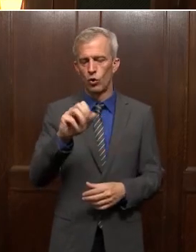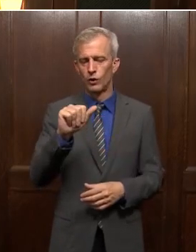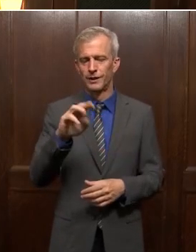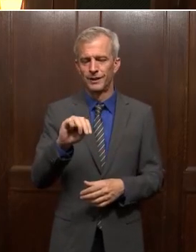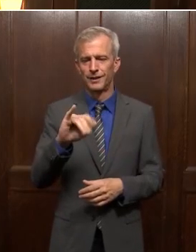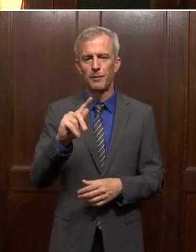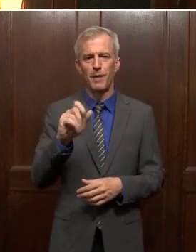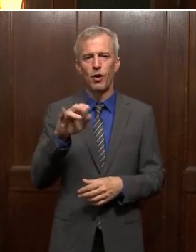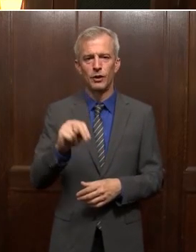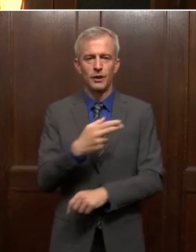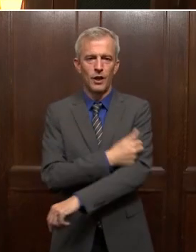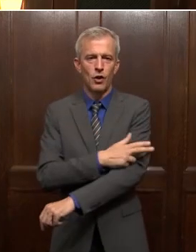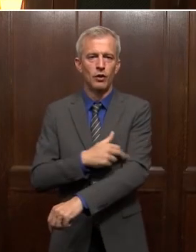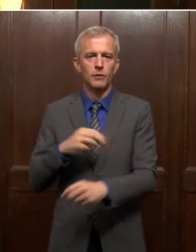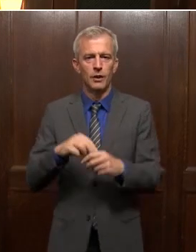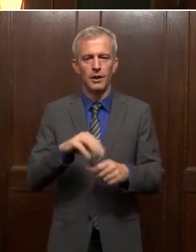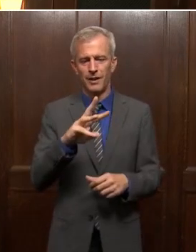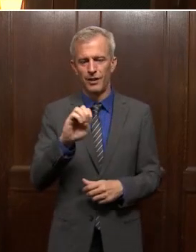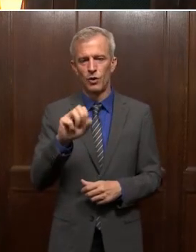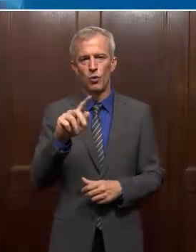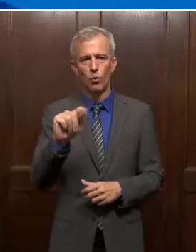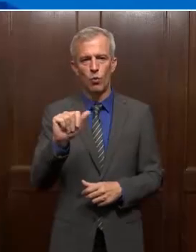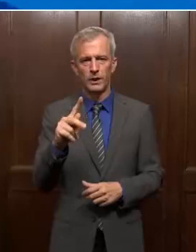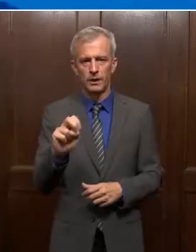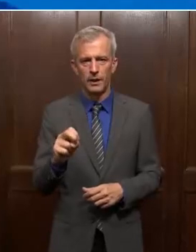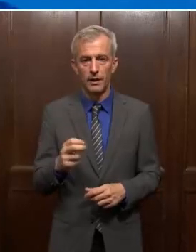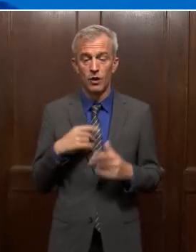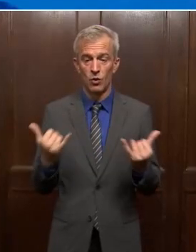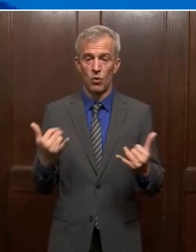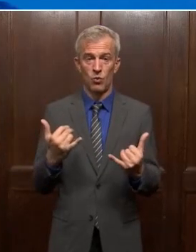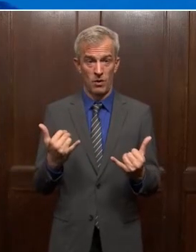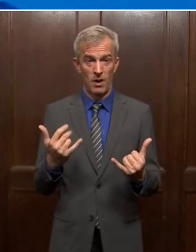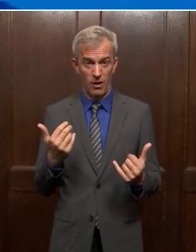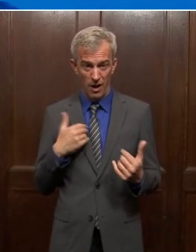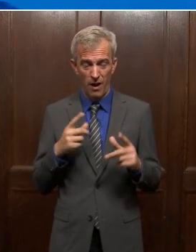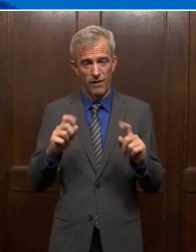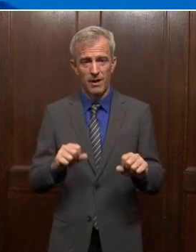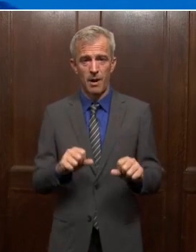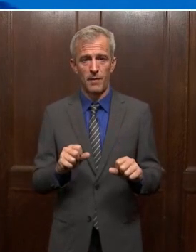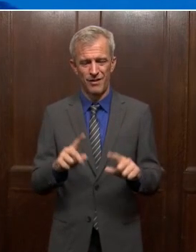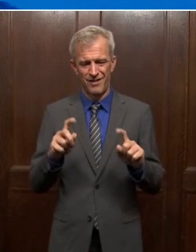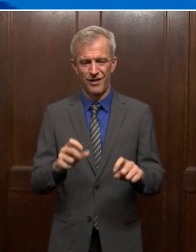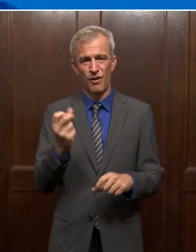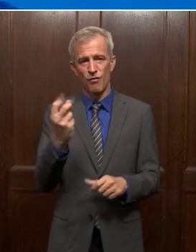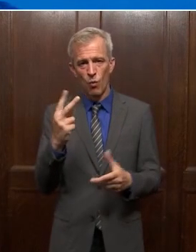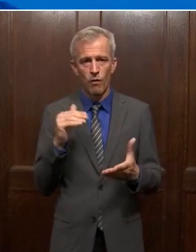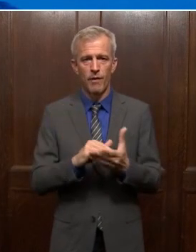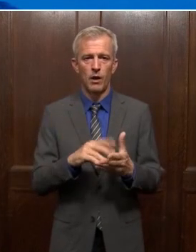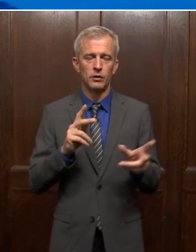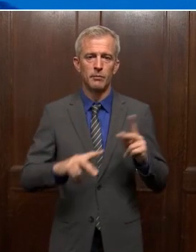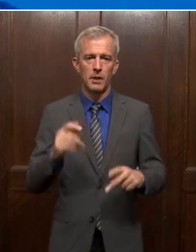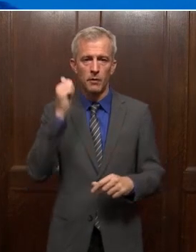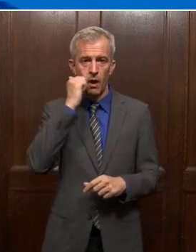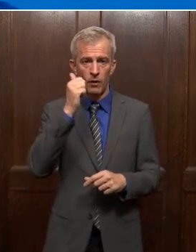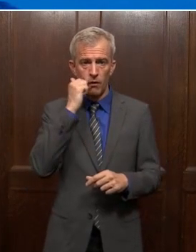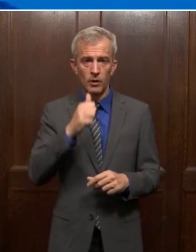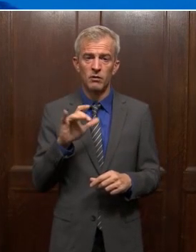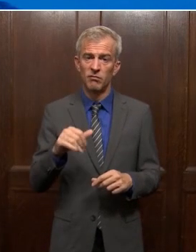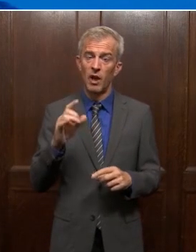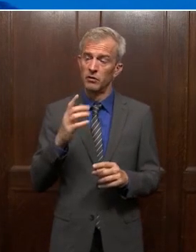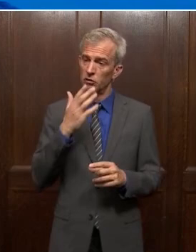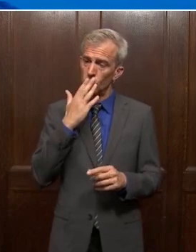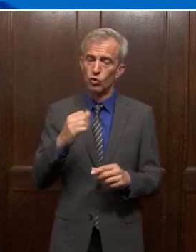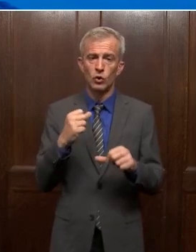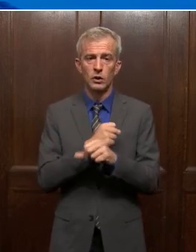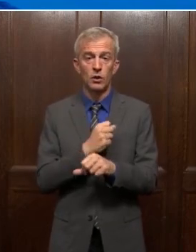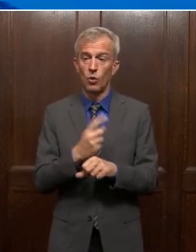Westlake. And today we have the capacity to test 12,000 people a day. It's a remarkable statistic and one of the leading ones